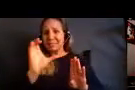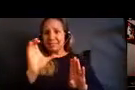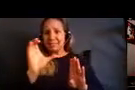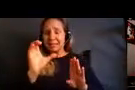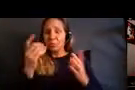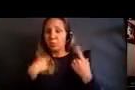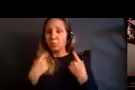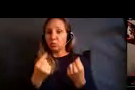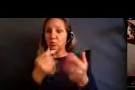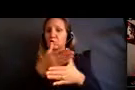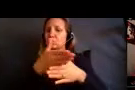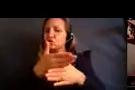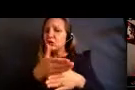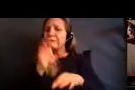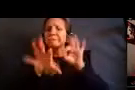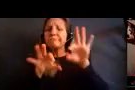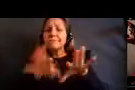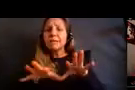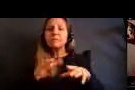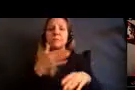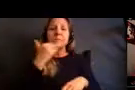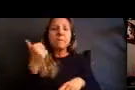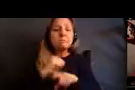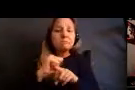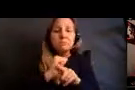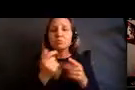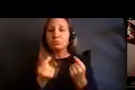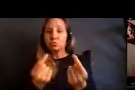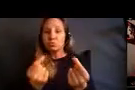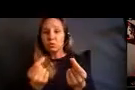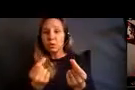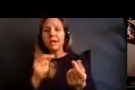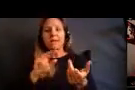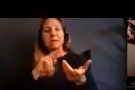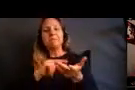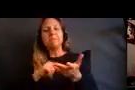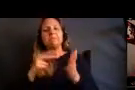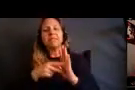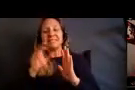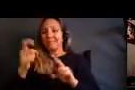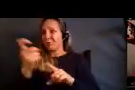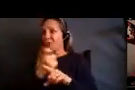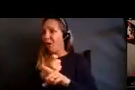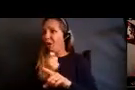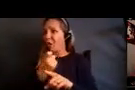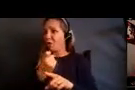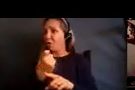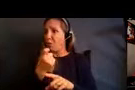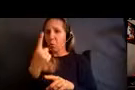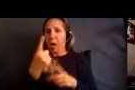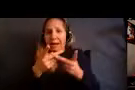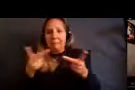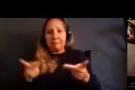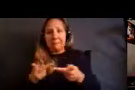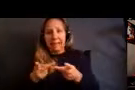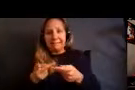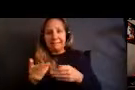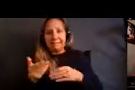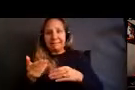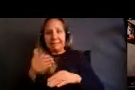sharing our tips and tricks and best practices, then they have to call one of our locations home base. And so she was really